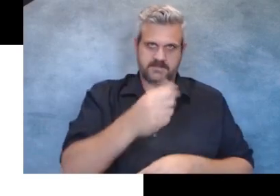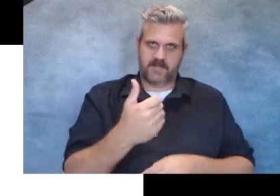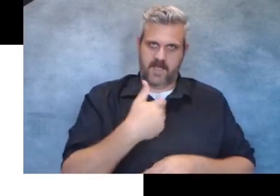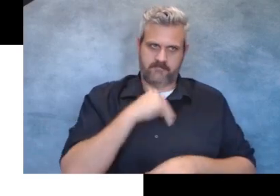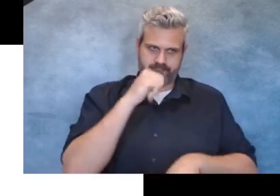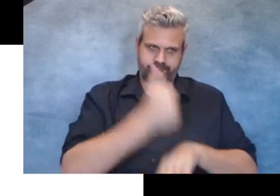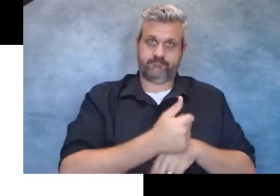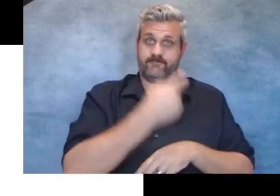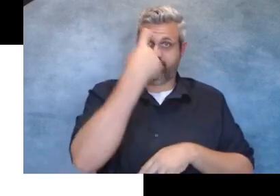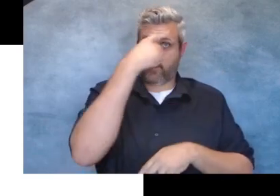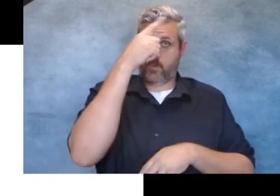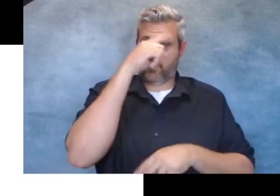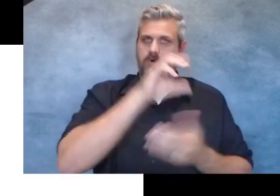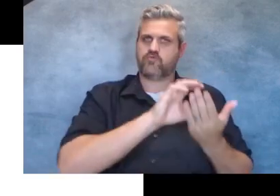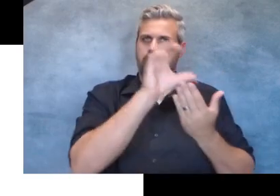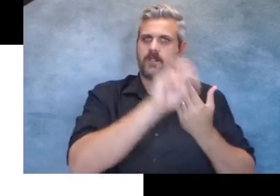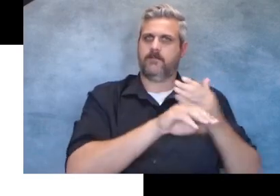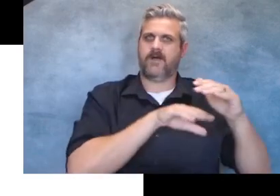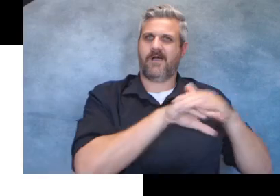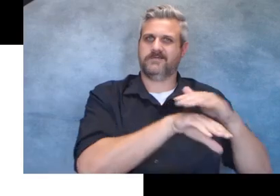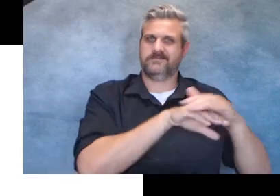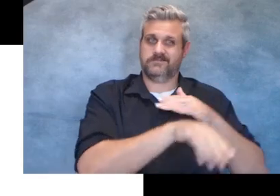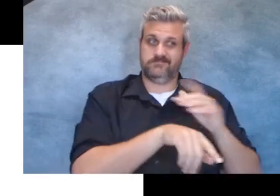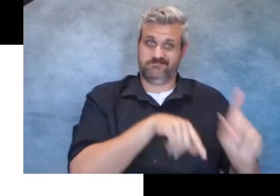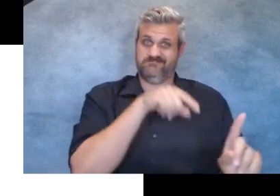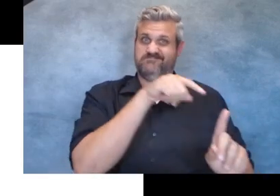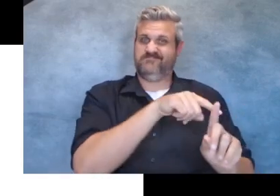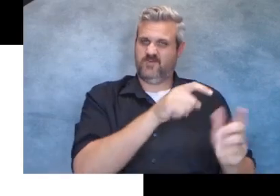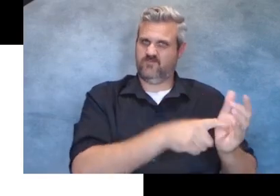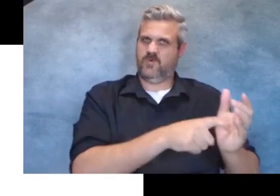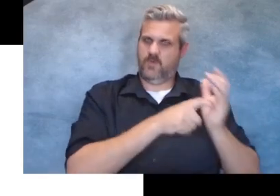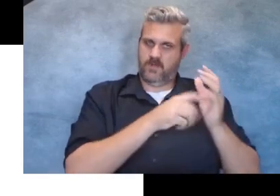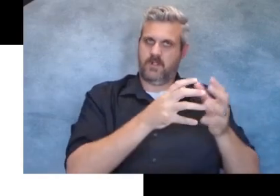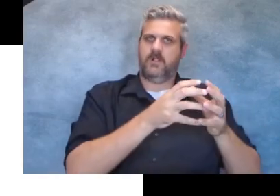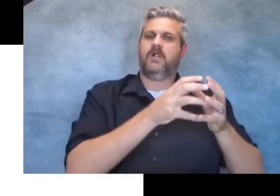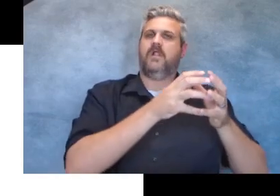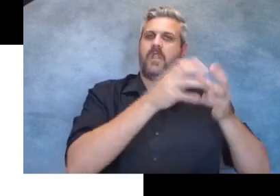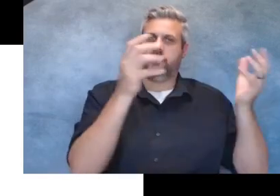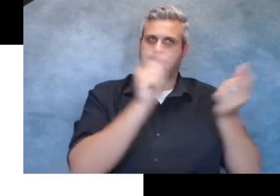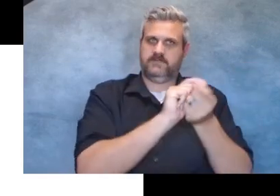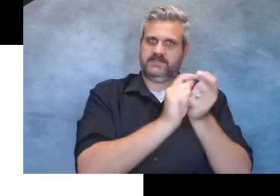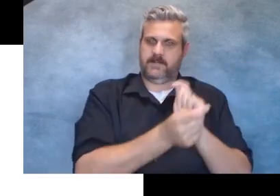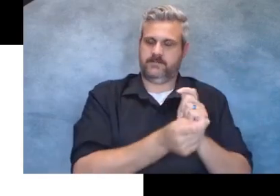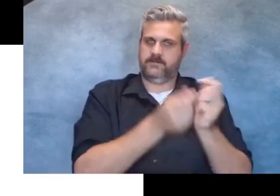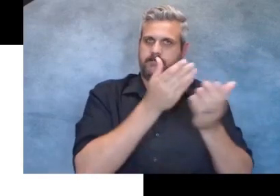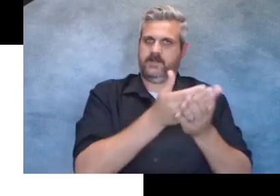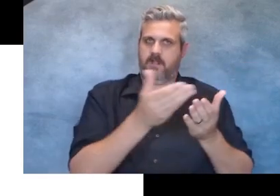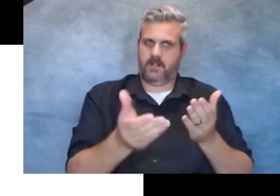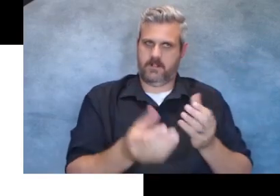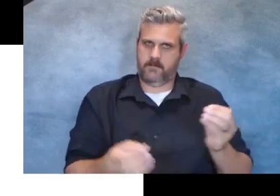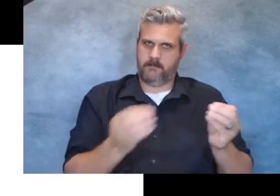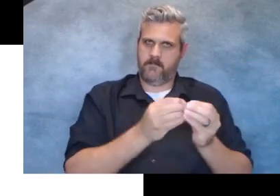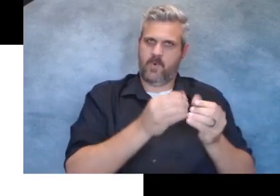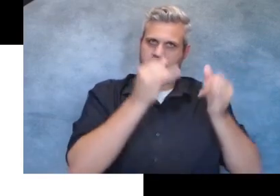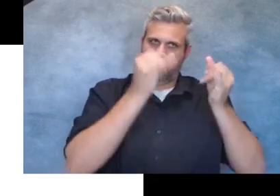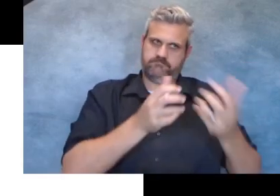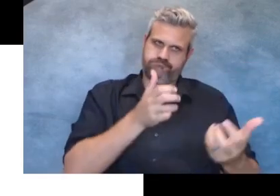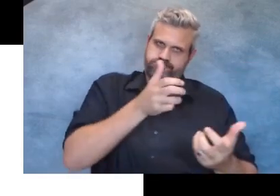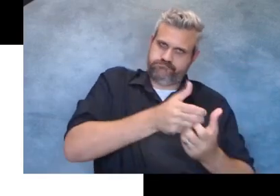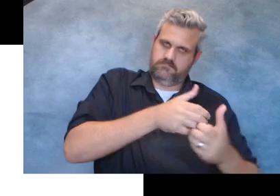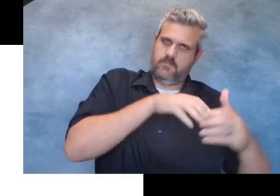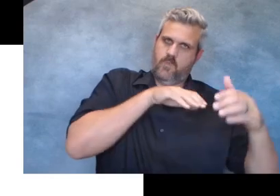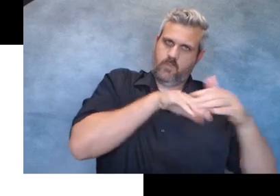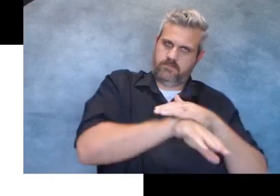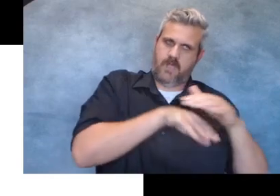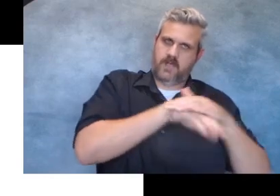him to access the curriculum. The student requires substantially adapted materials and more individualized methods of